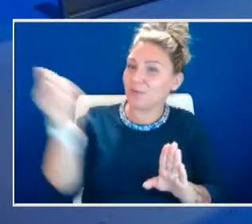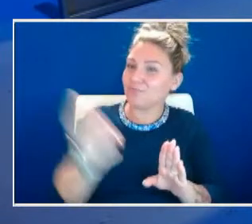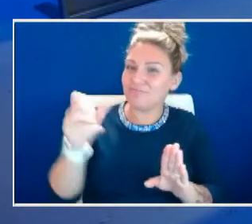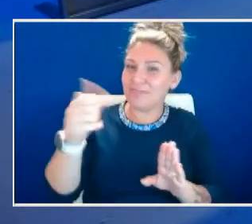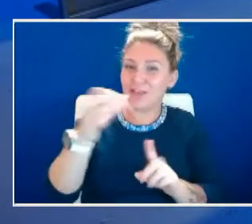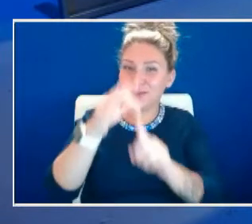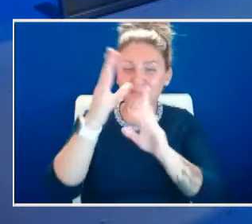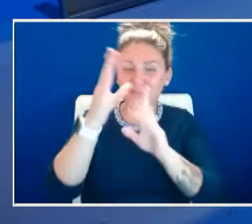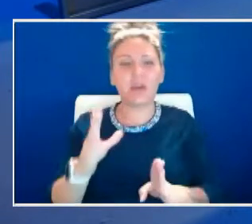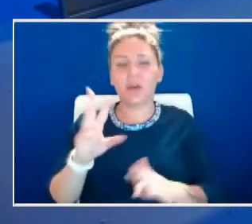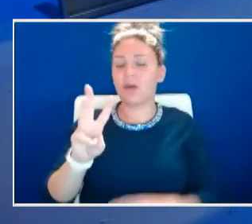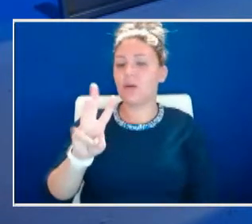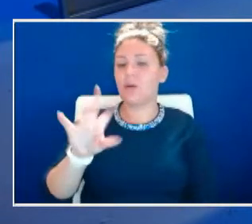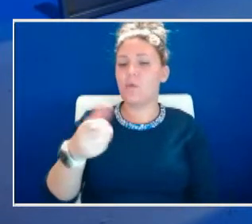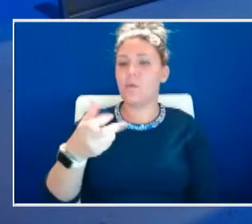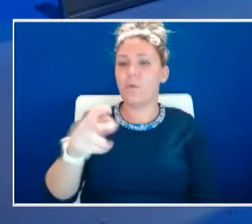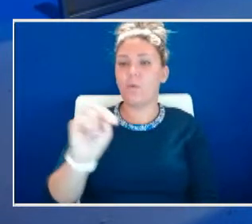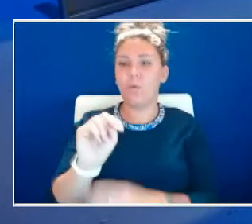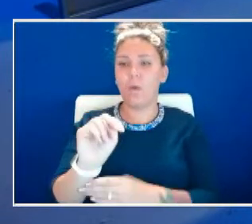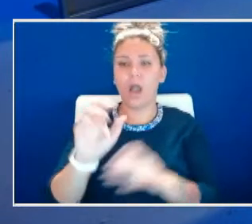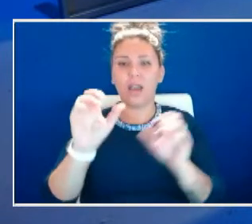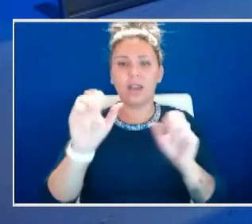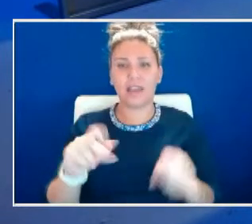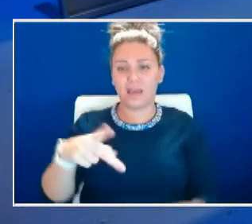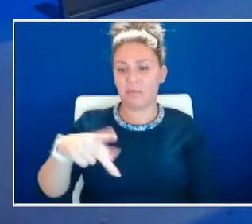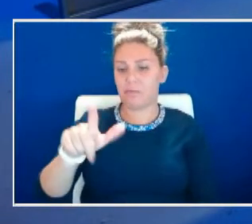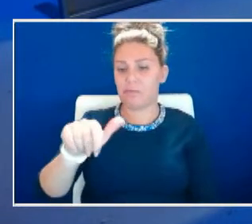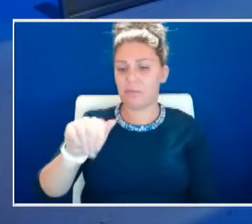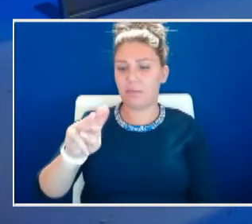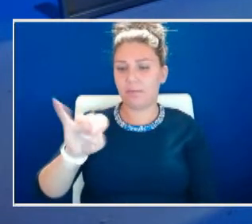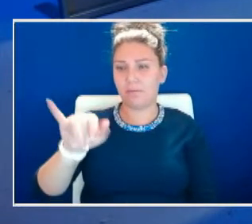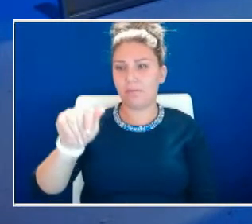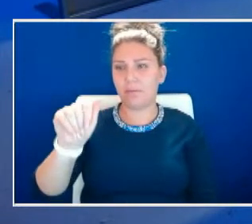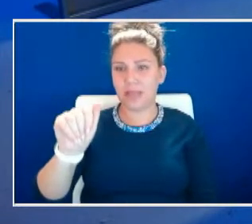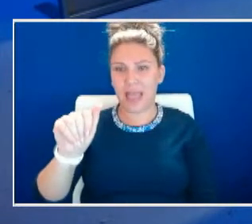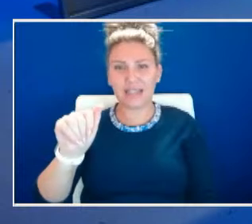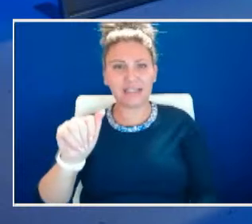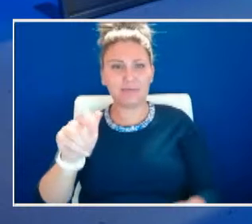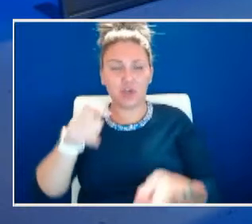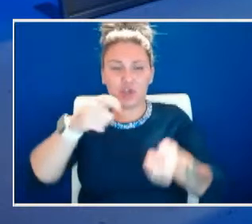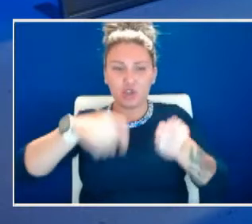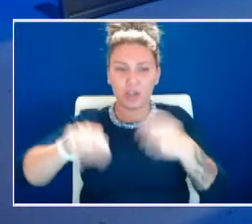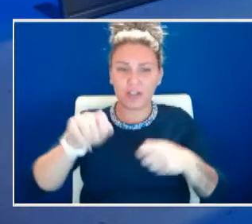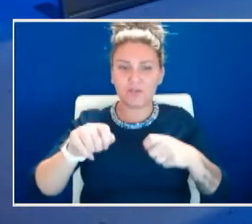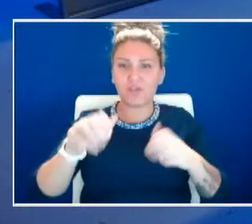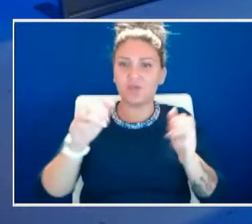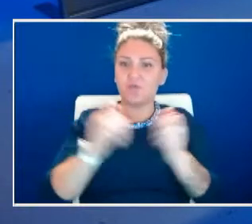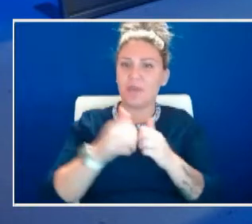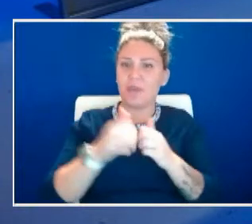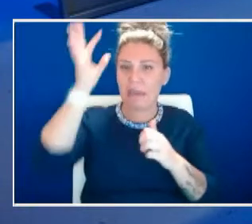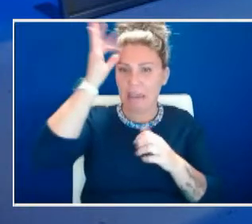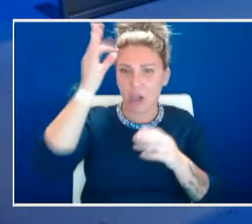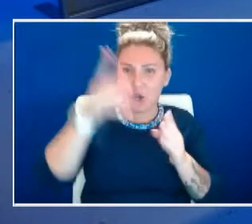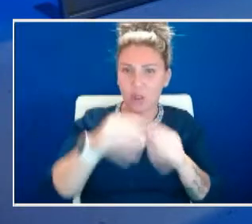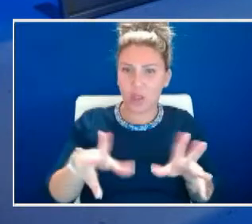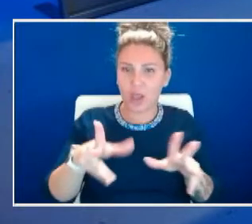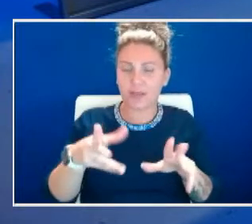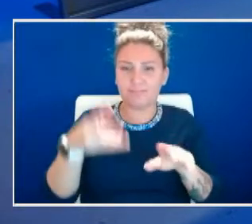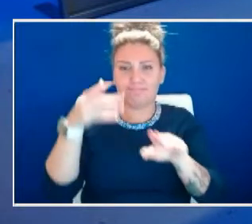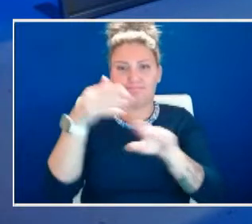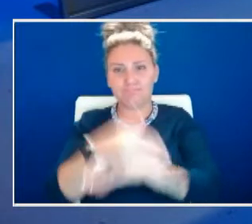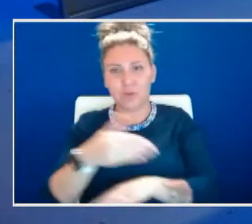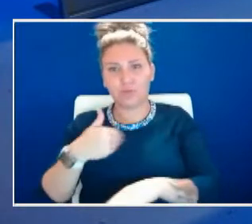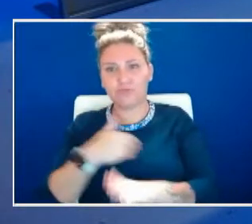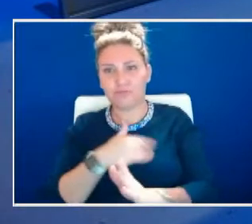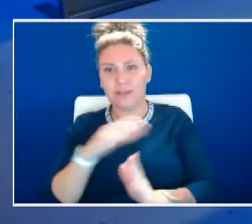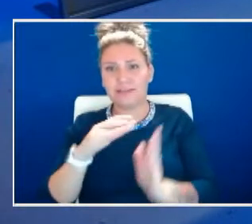wants to know, could plasma-rich platelets transfusion help in hair loss post-breast cancer? That's a good one. Boy, that is a